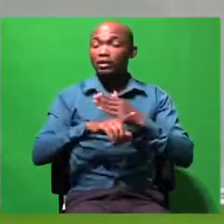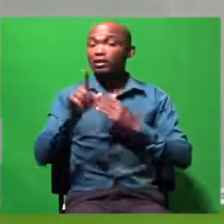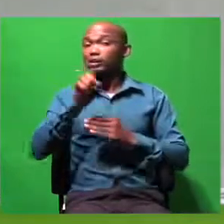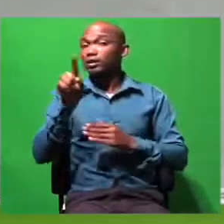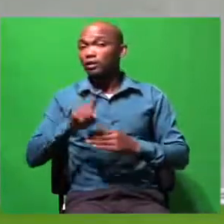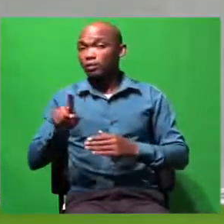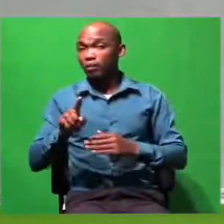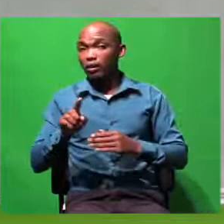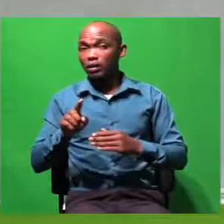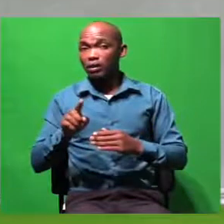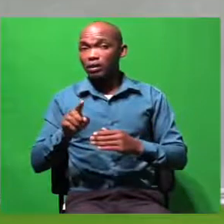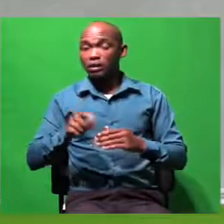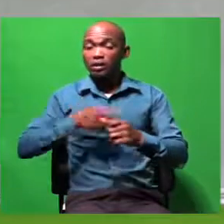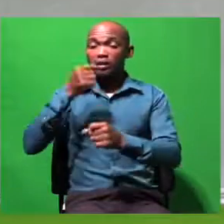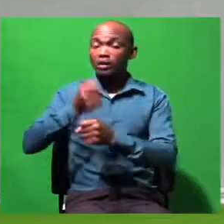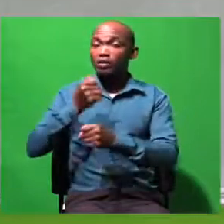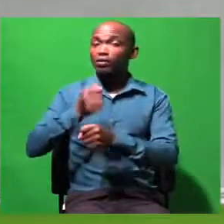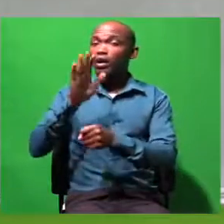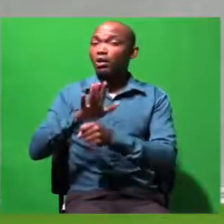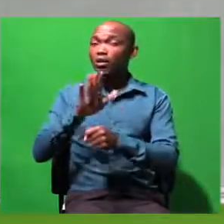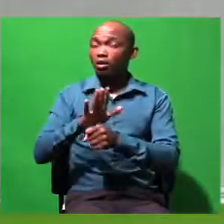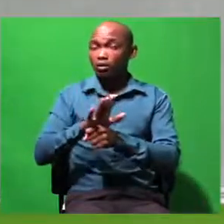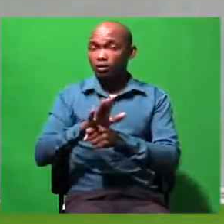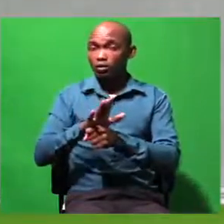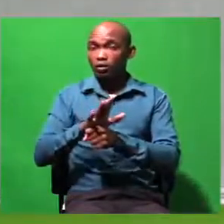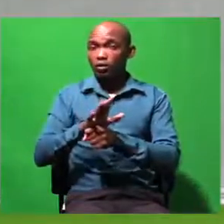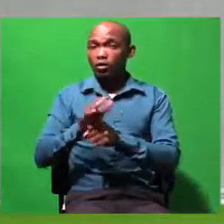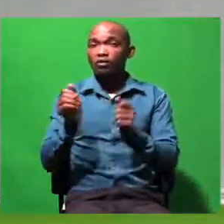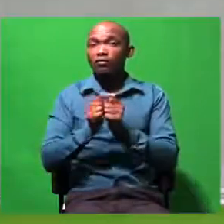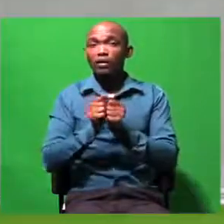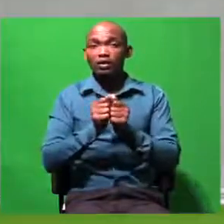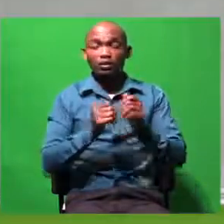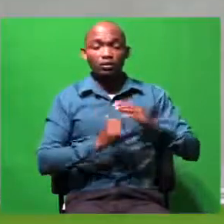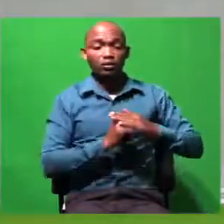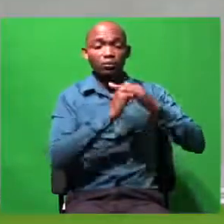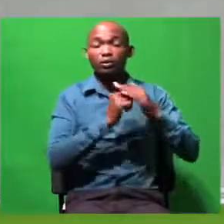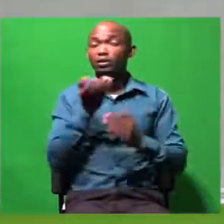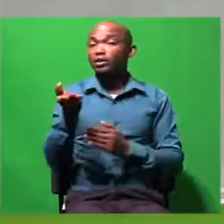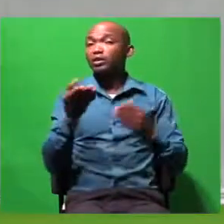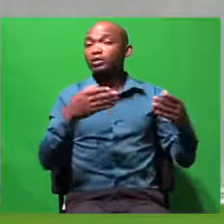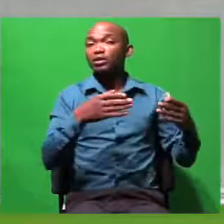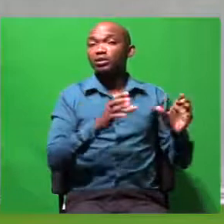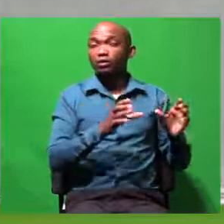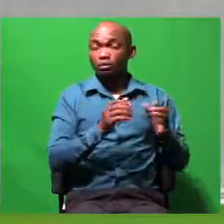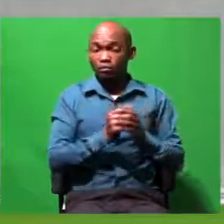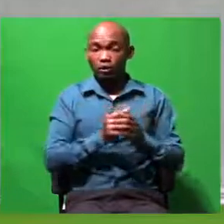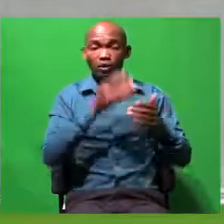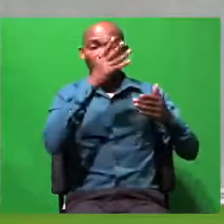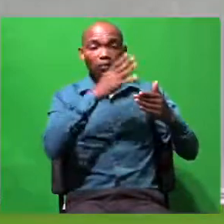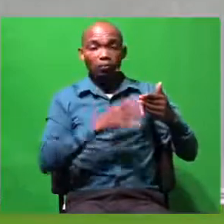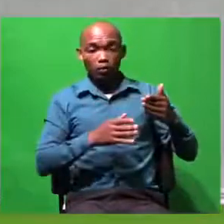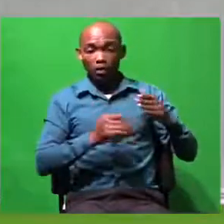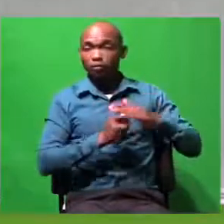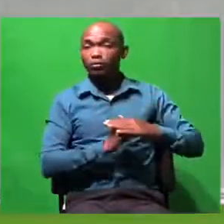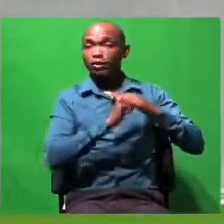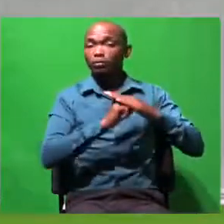in particular, they do a lot of things so to support those special groups. We have the